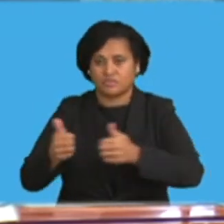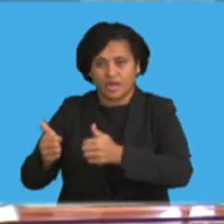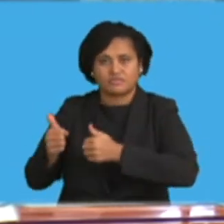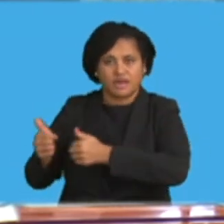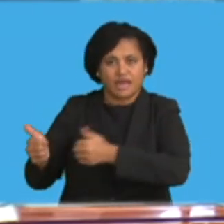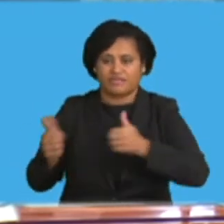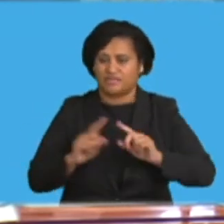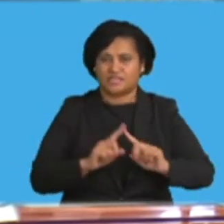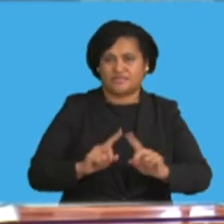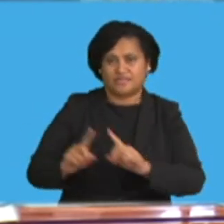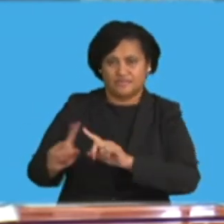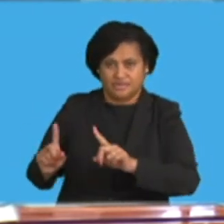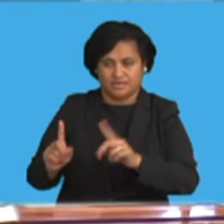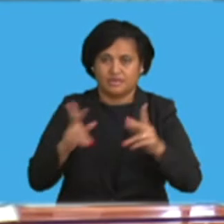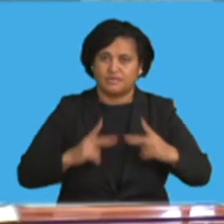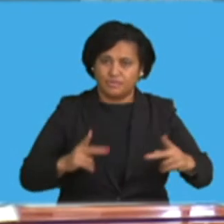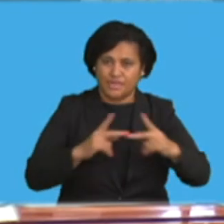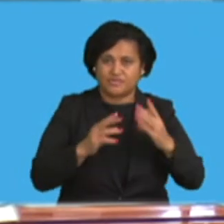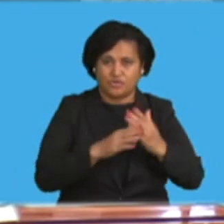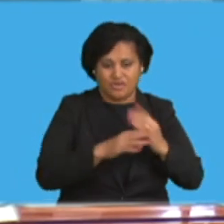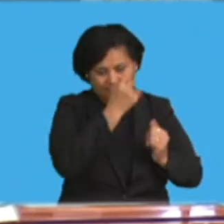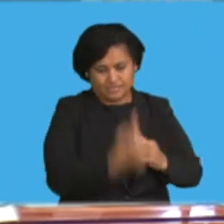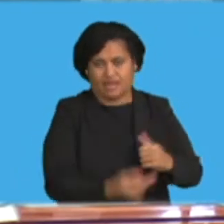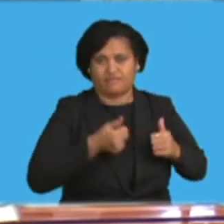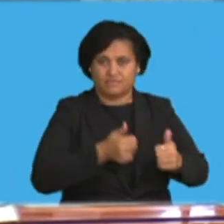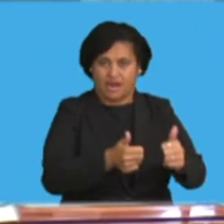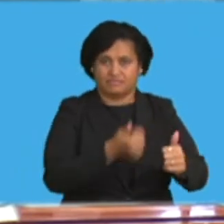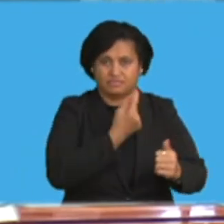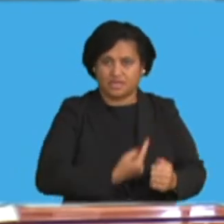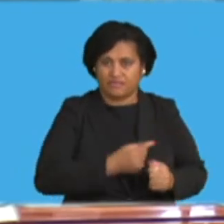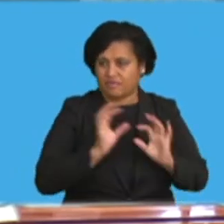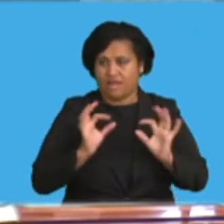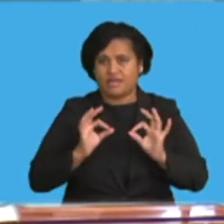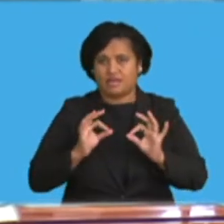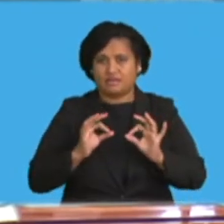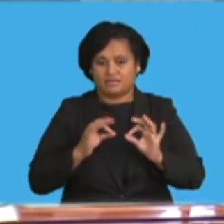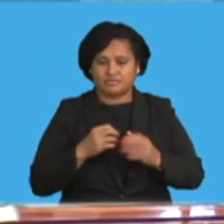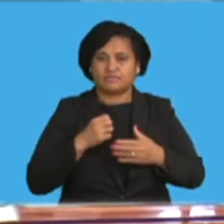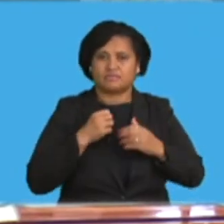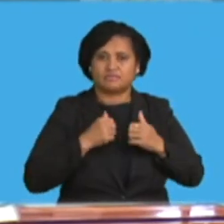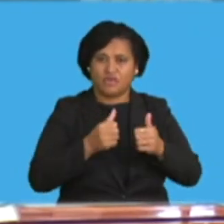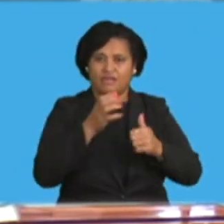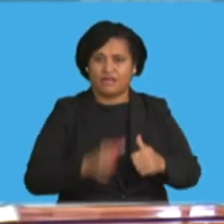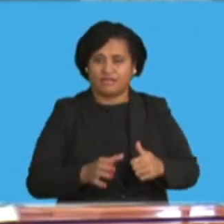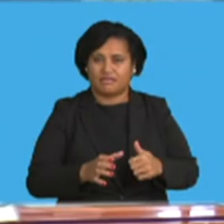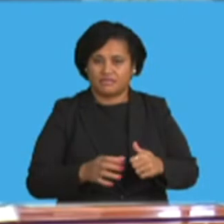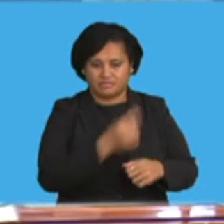deployment, tasking of daily engagements by themselves. Number 8, Madam Speaker, workforce of the